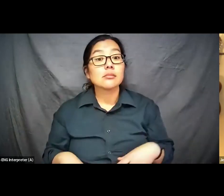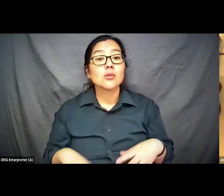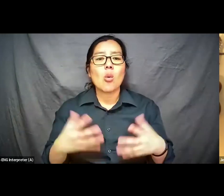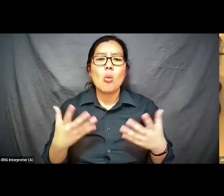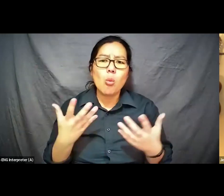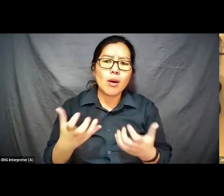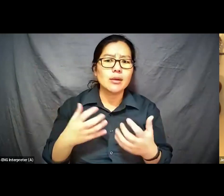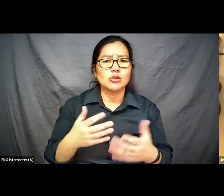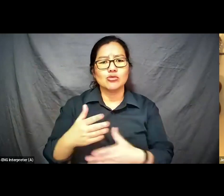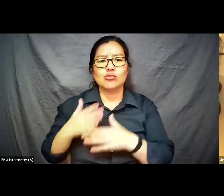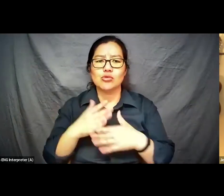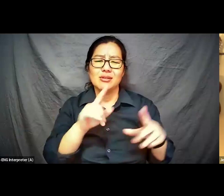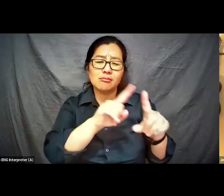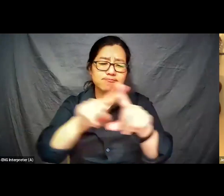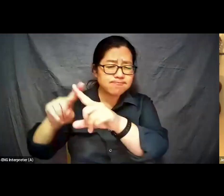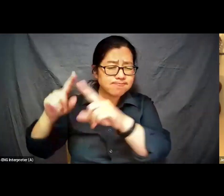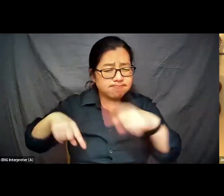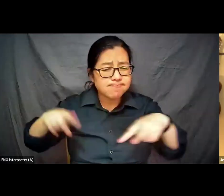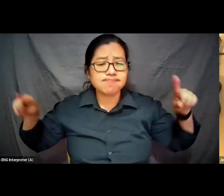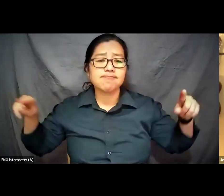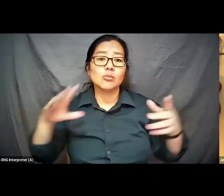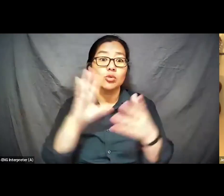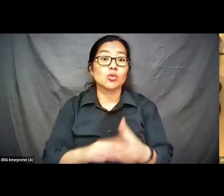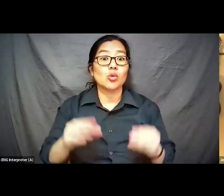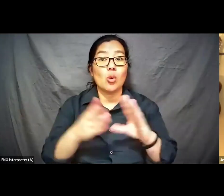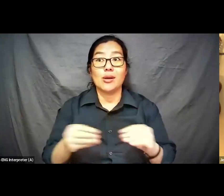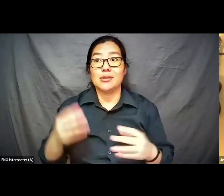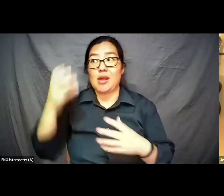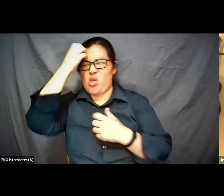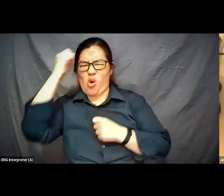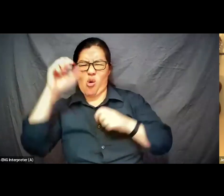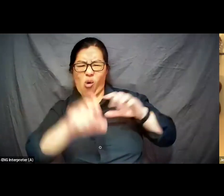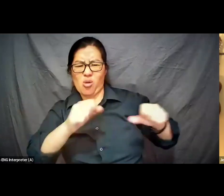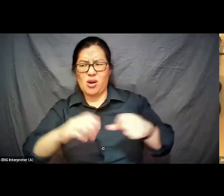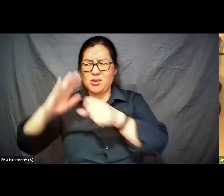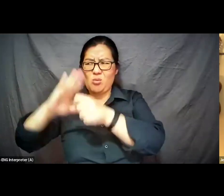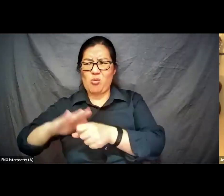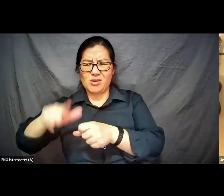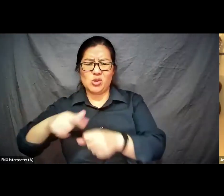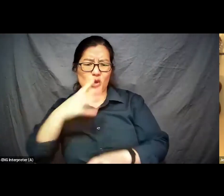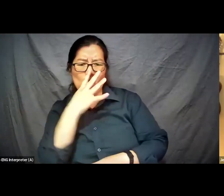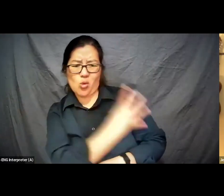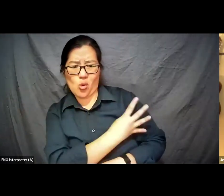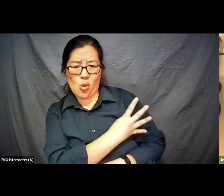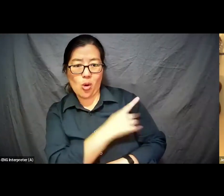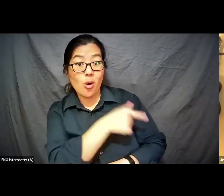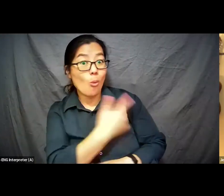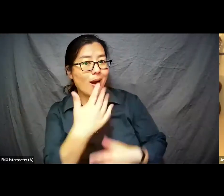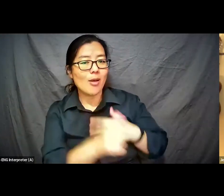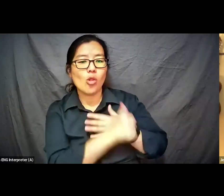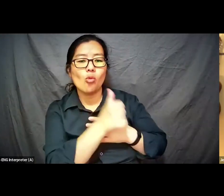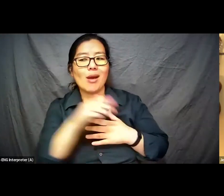so storytelling for me most recently has been about wanting to